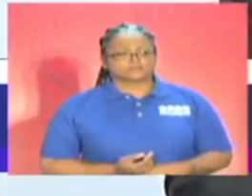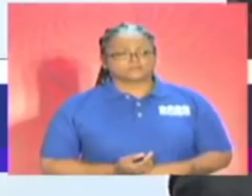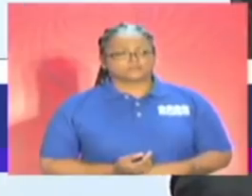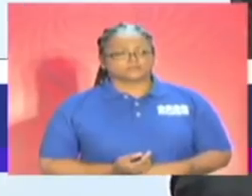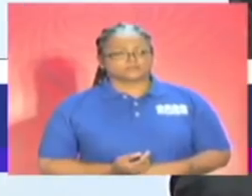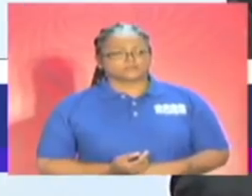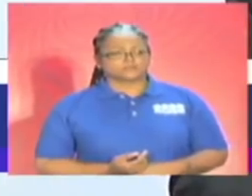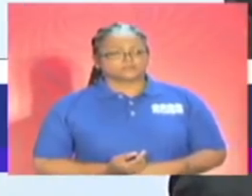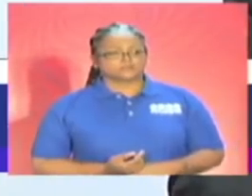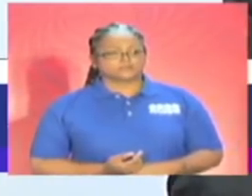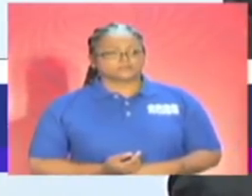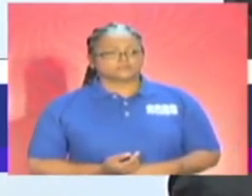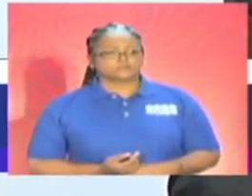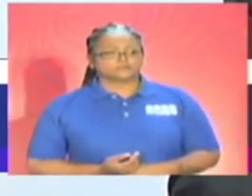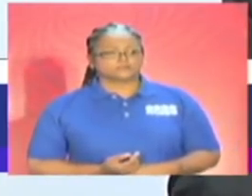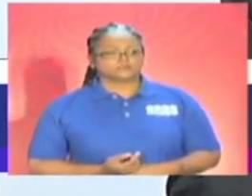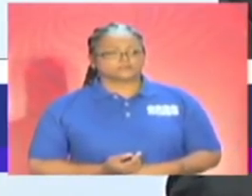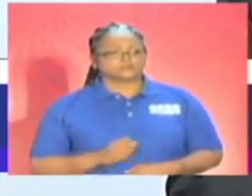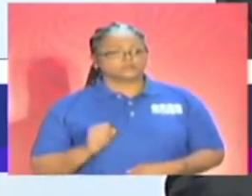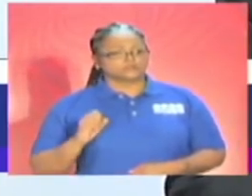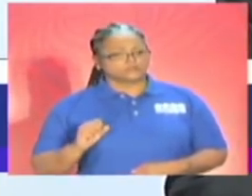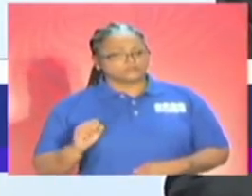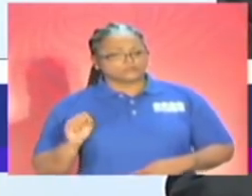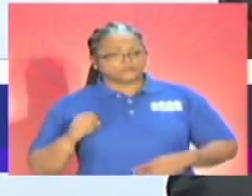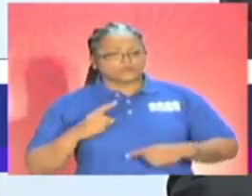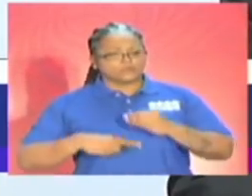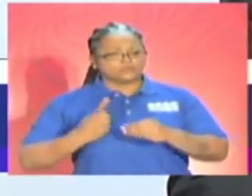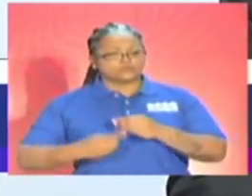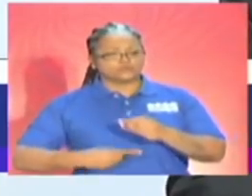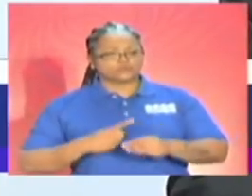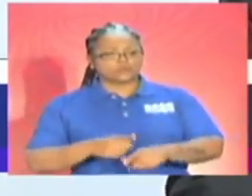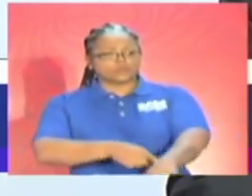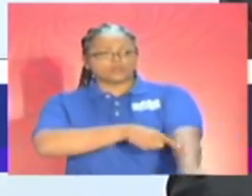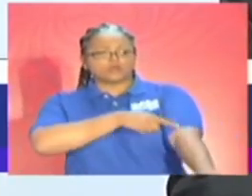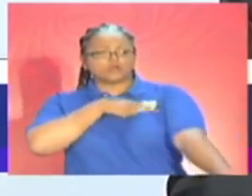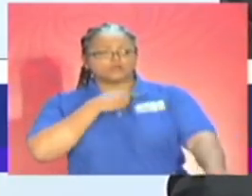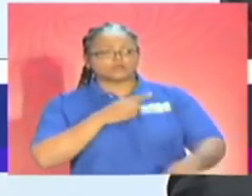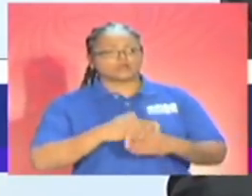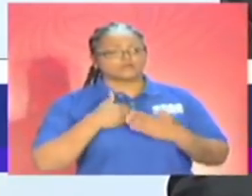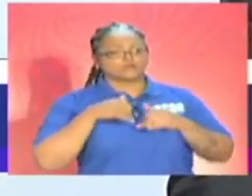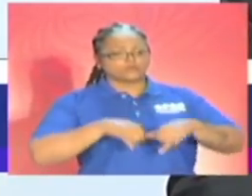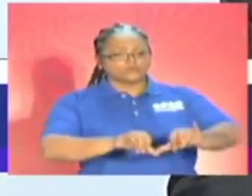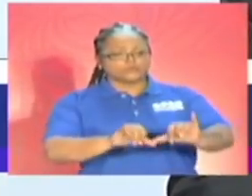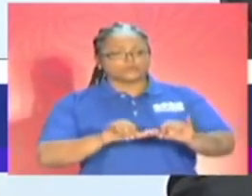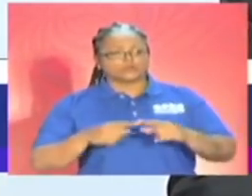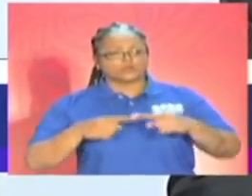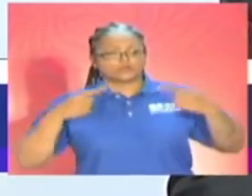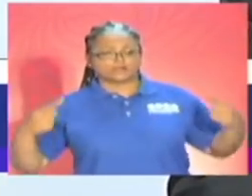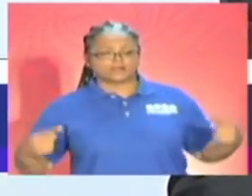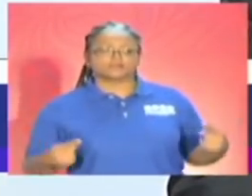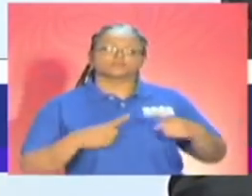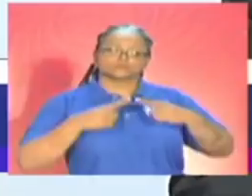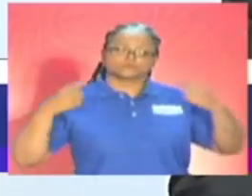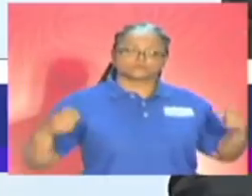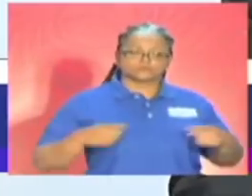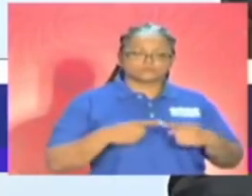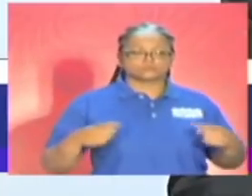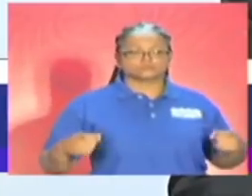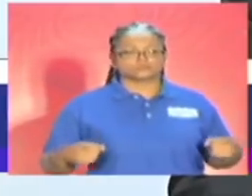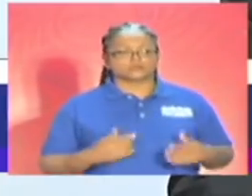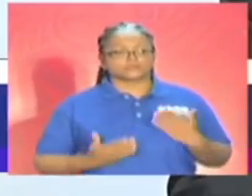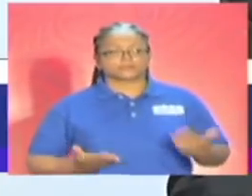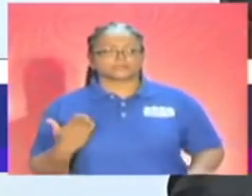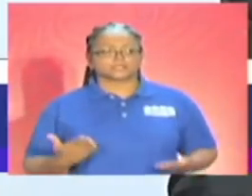So in terms of long after effects, if you have the specifics of that particular individual, if you could please ask her to contact her healthcare